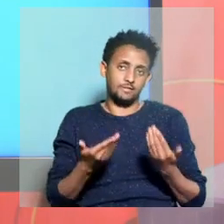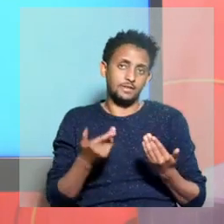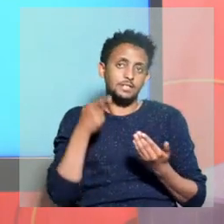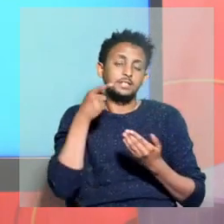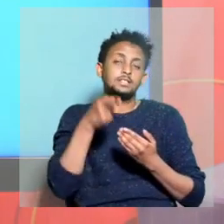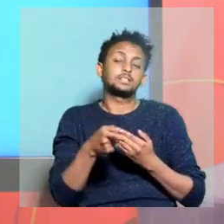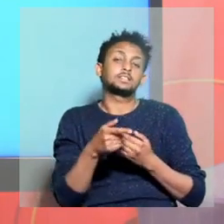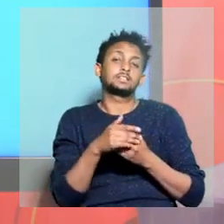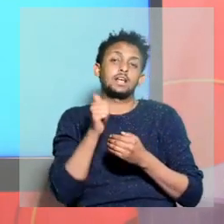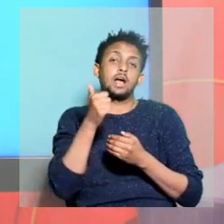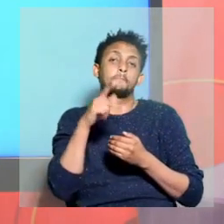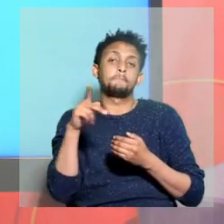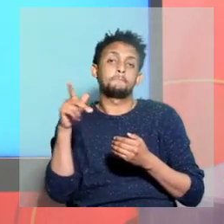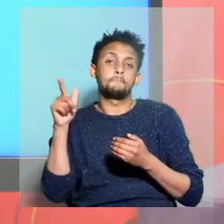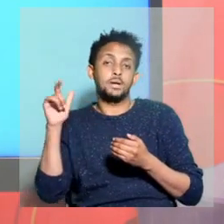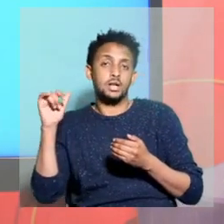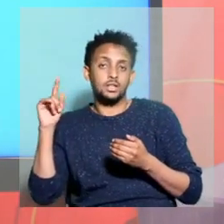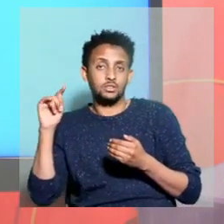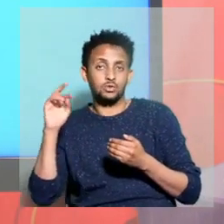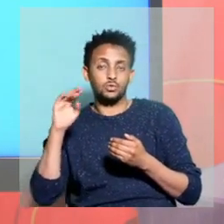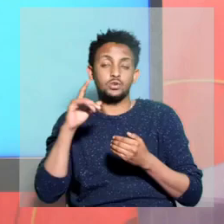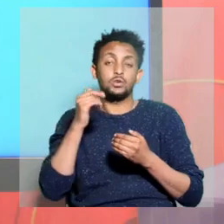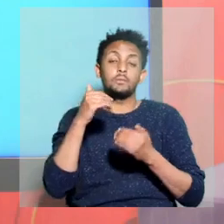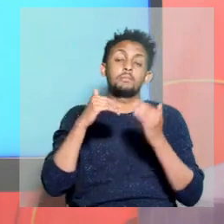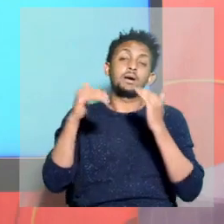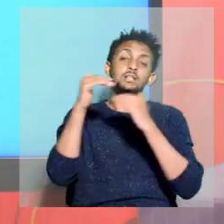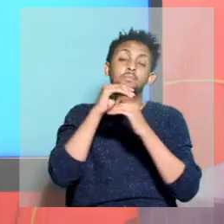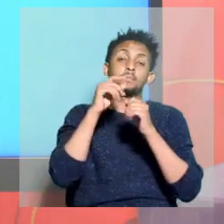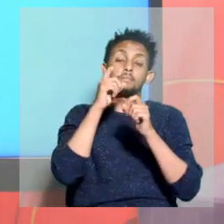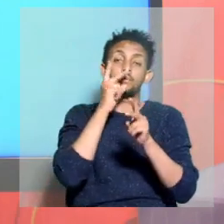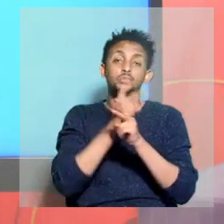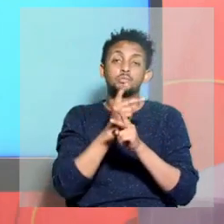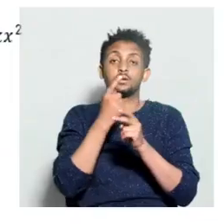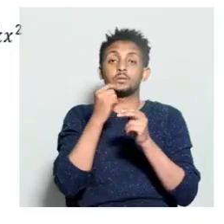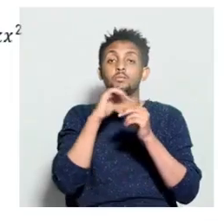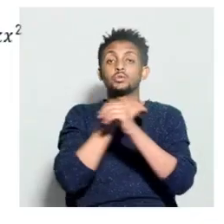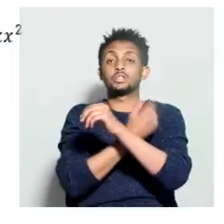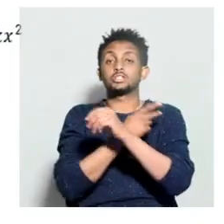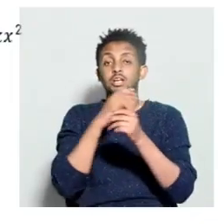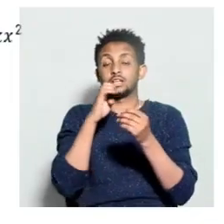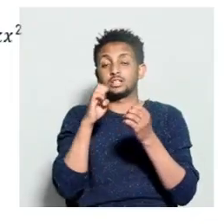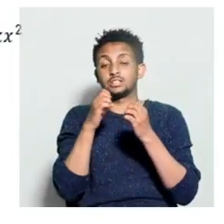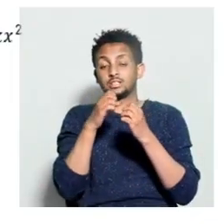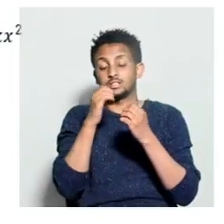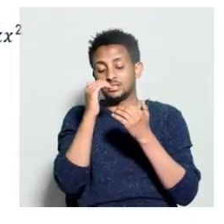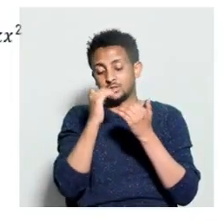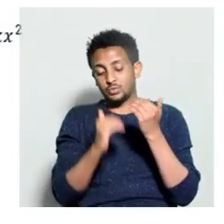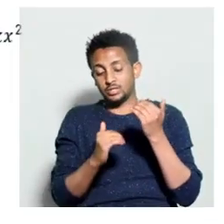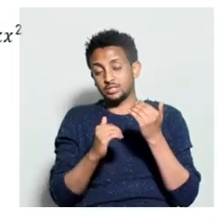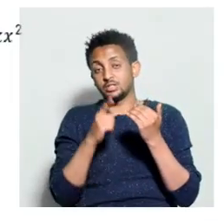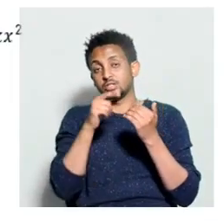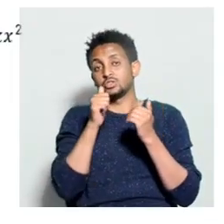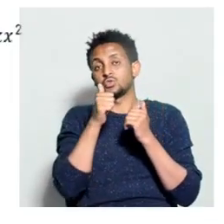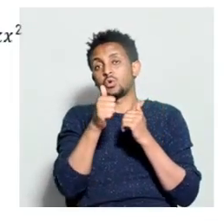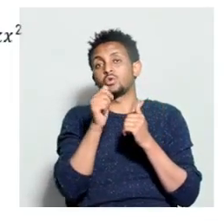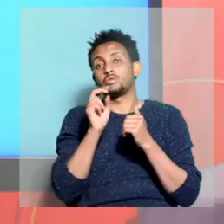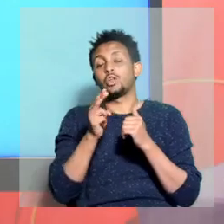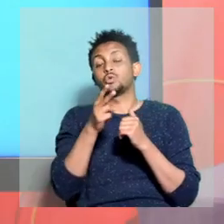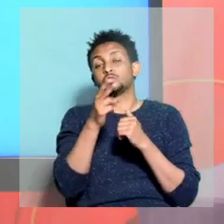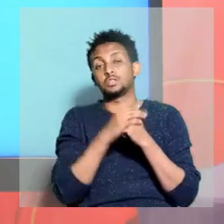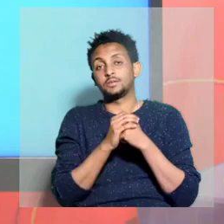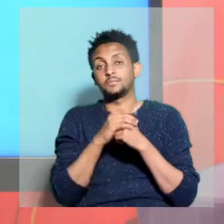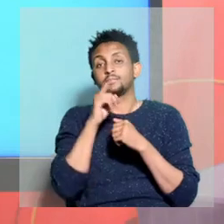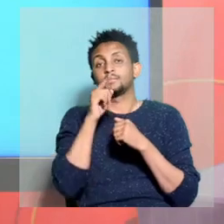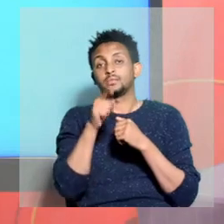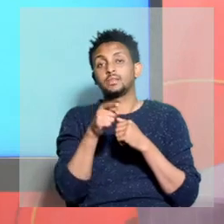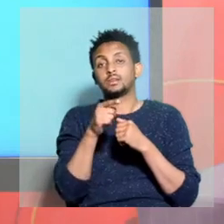at the amplitude. But we have a maximum possible potential energy. Then we released it, it has its own velocity,